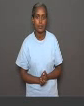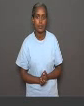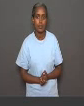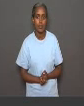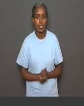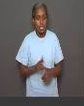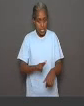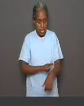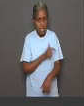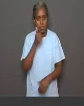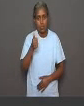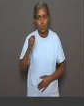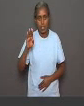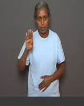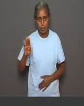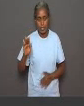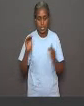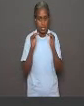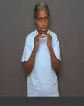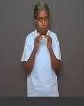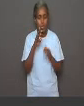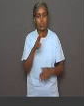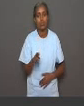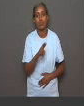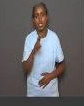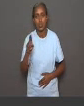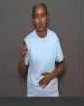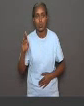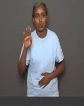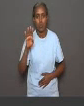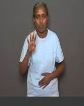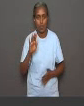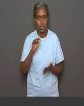The length of AB equals the square root of